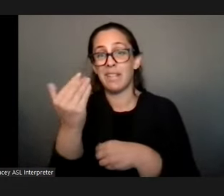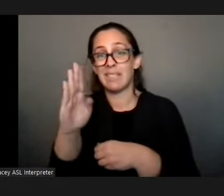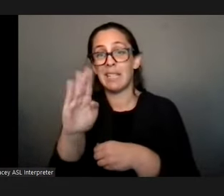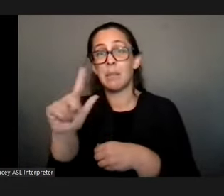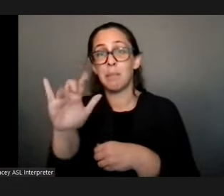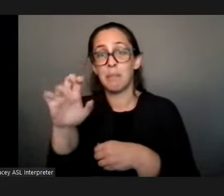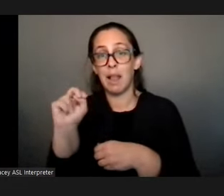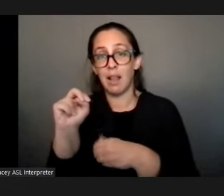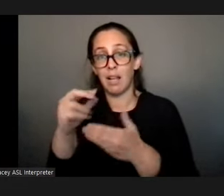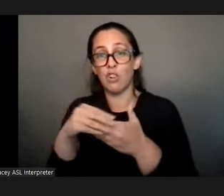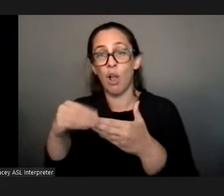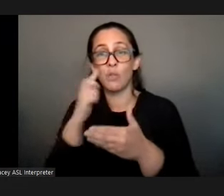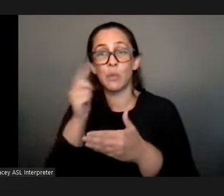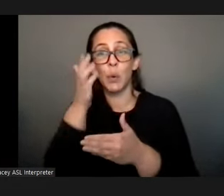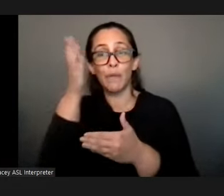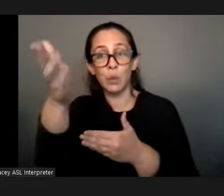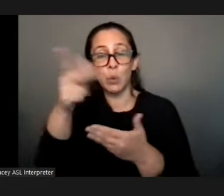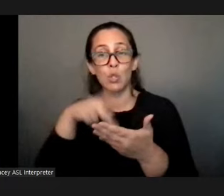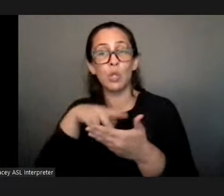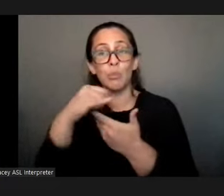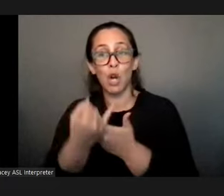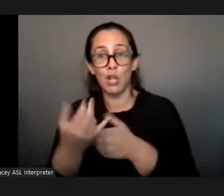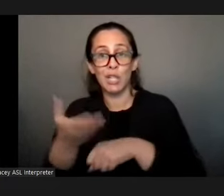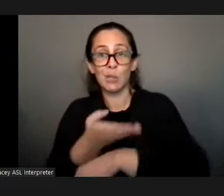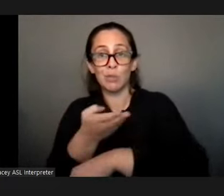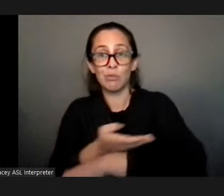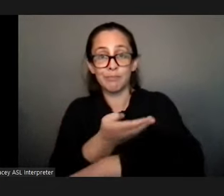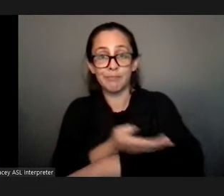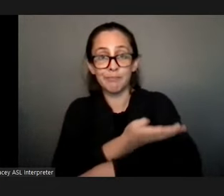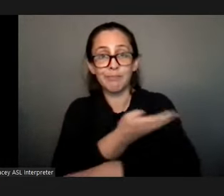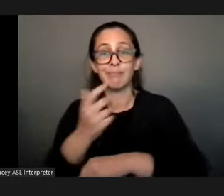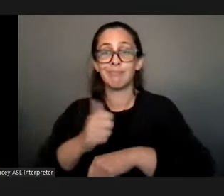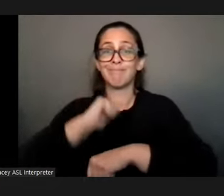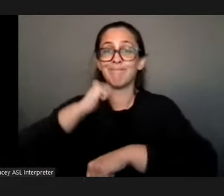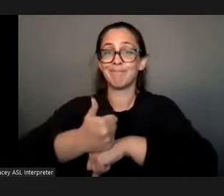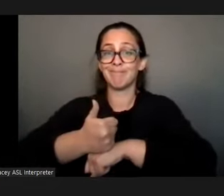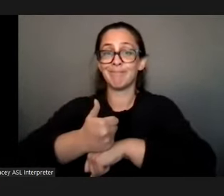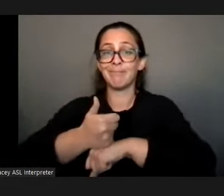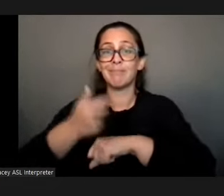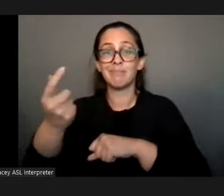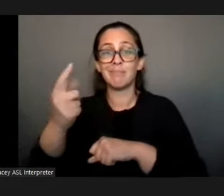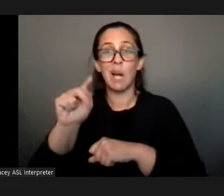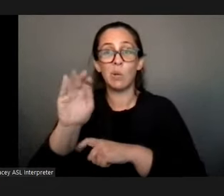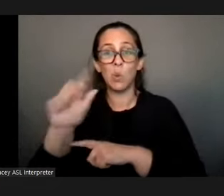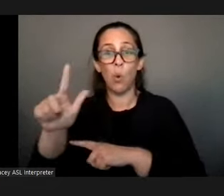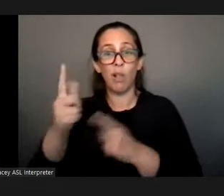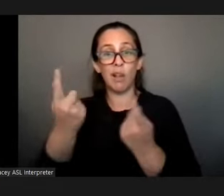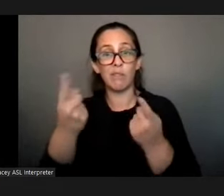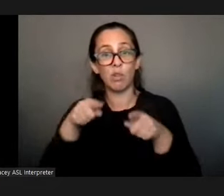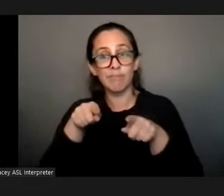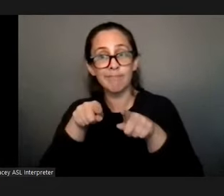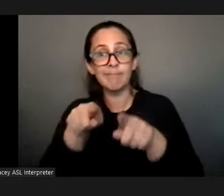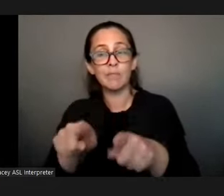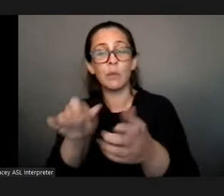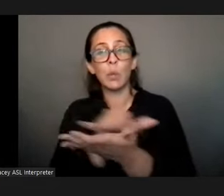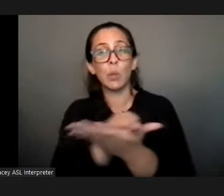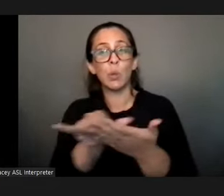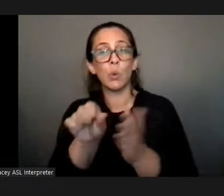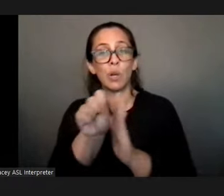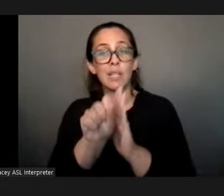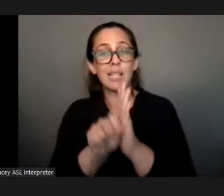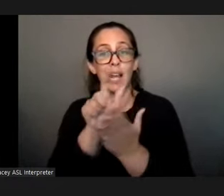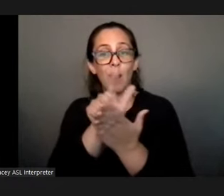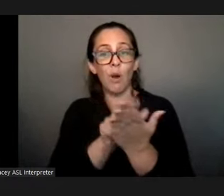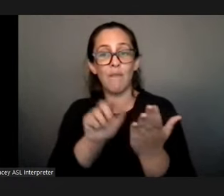capital projects for the MTA capital program, and establish a tolling program consistent with the purposes underlying the New York State legislation entitled the